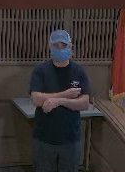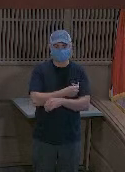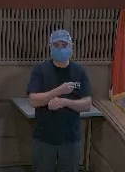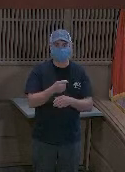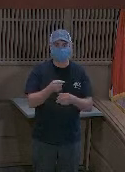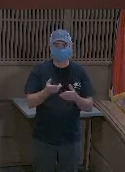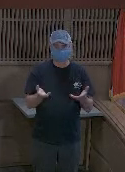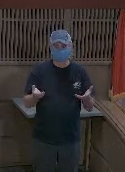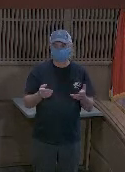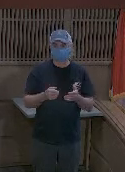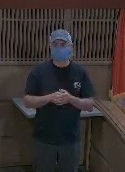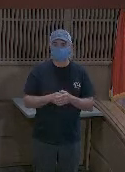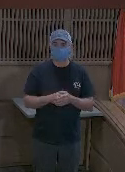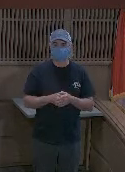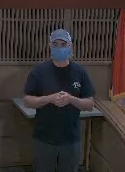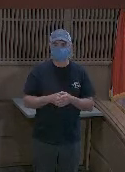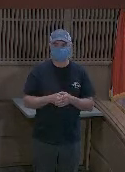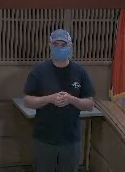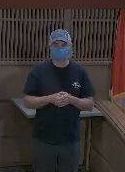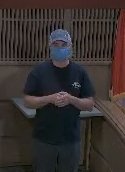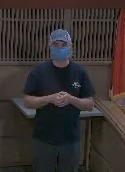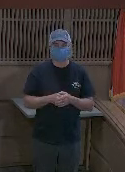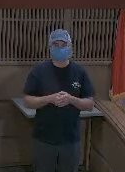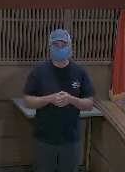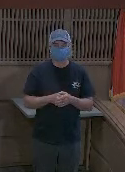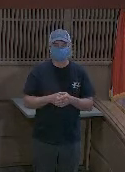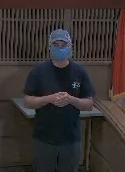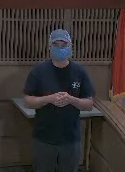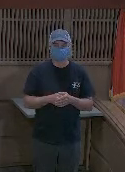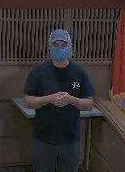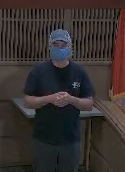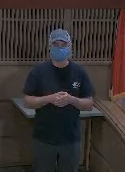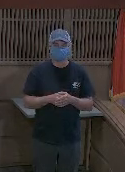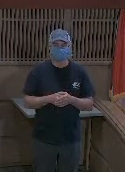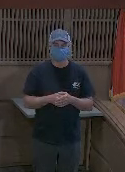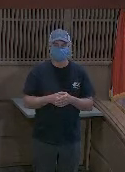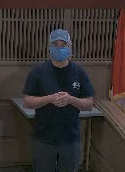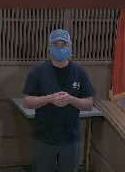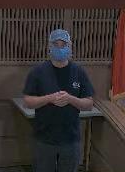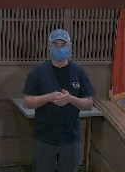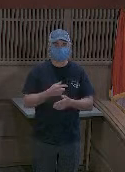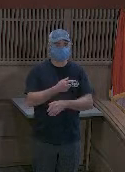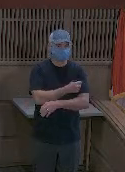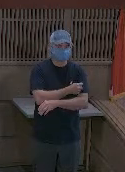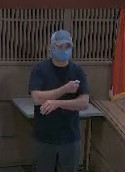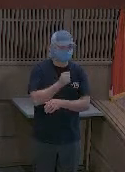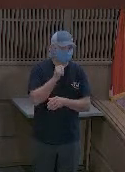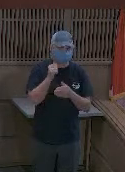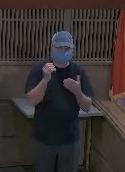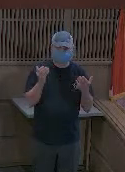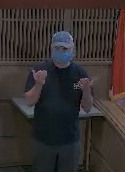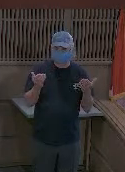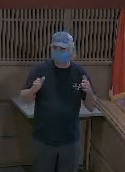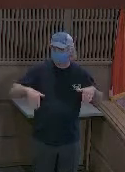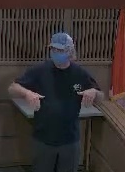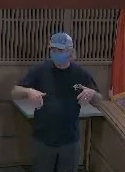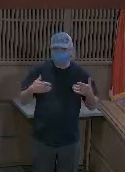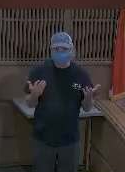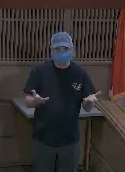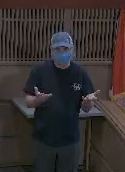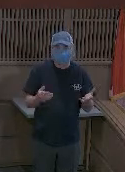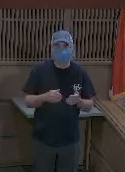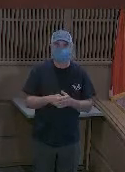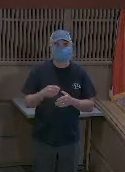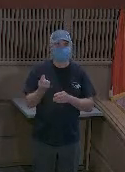today, when we didn't have a vaccine that was readily available, when we didn't have all